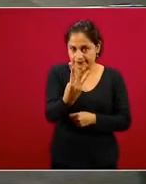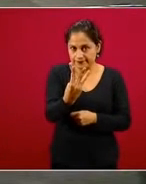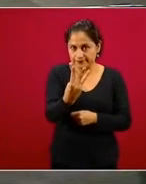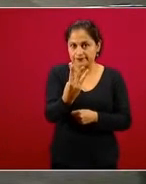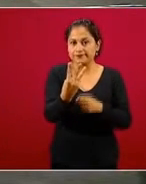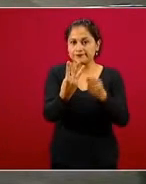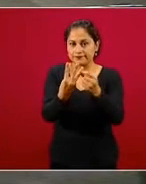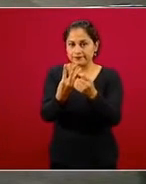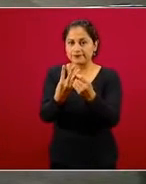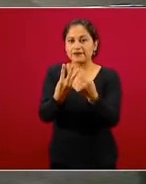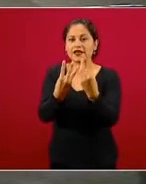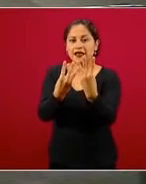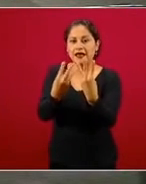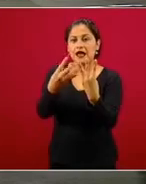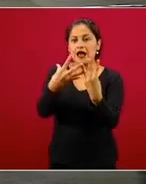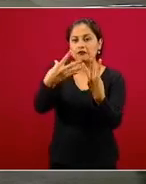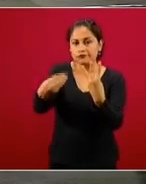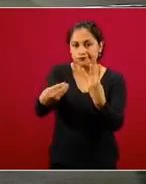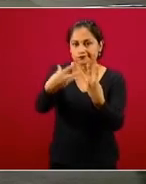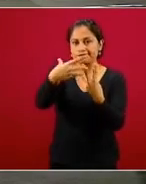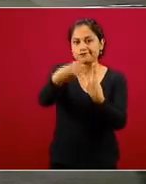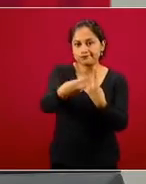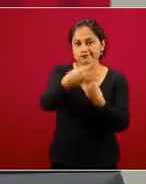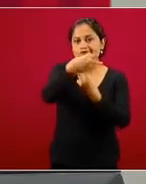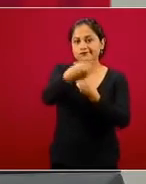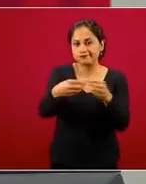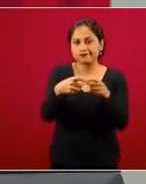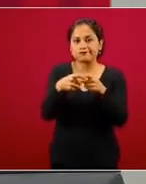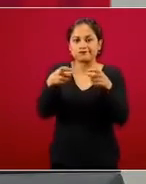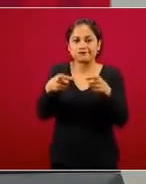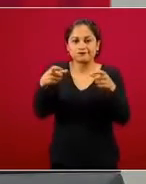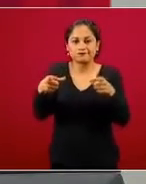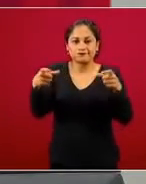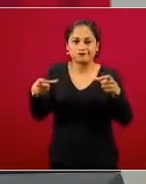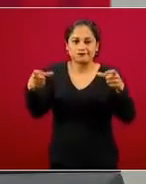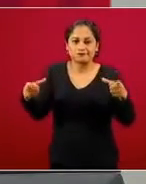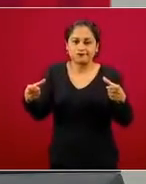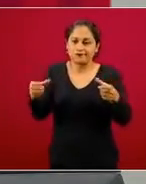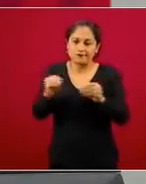the number will, of course, grow.